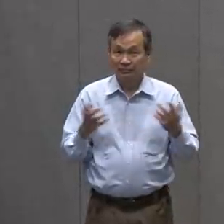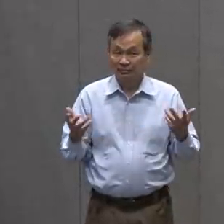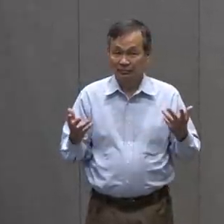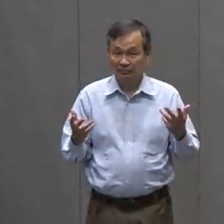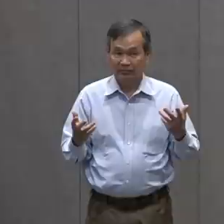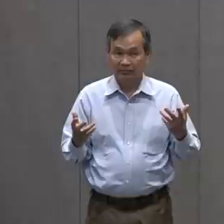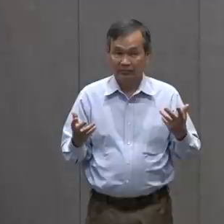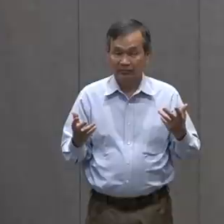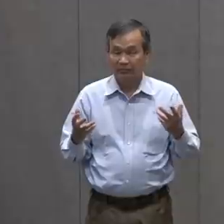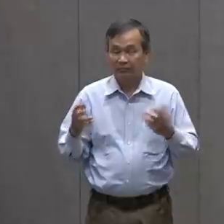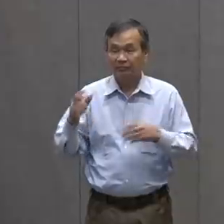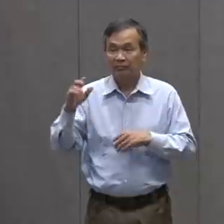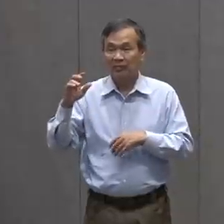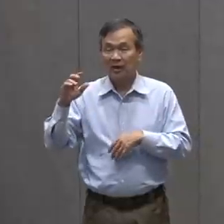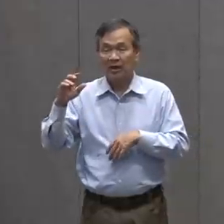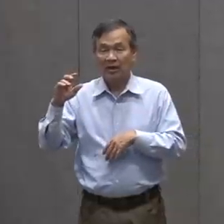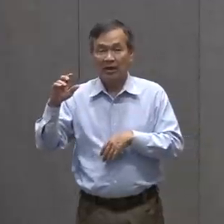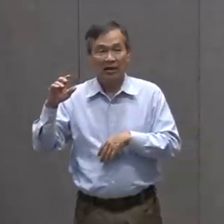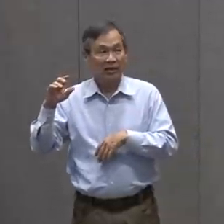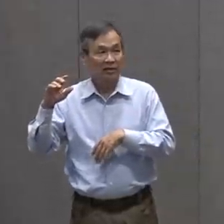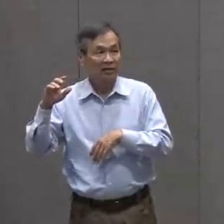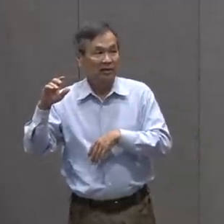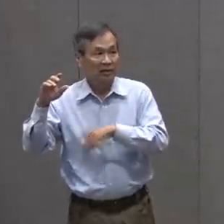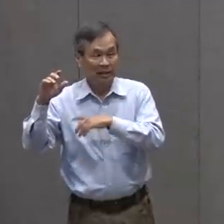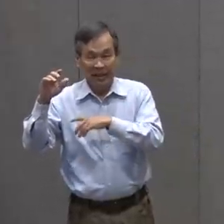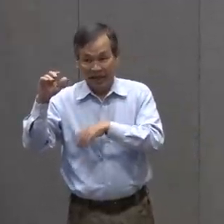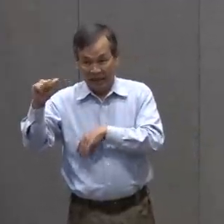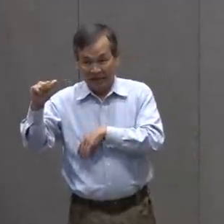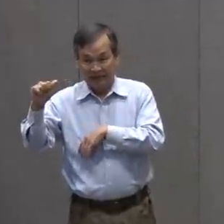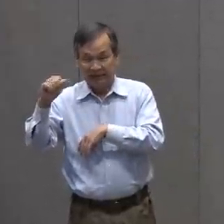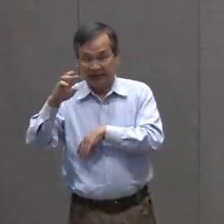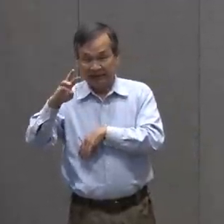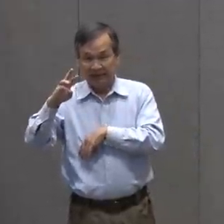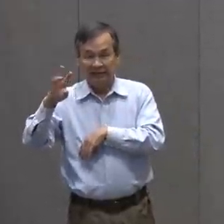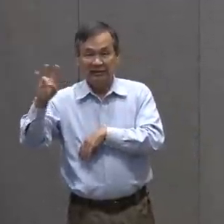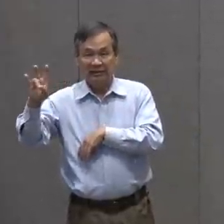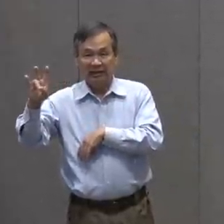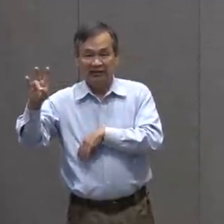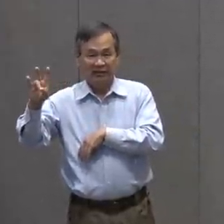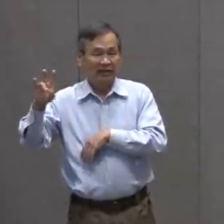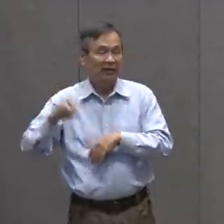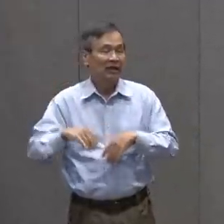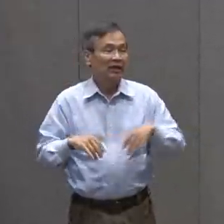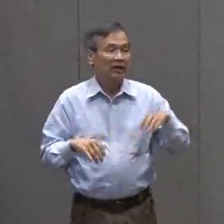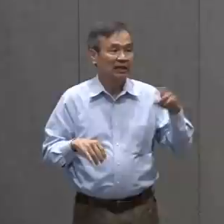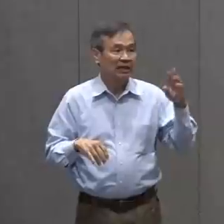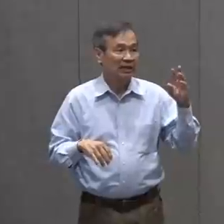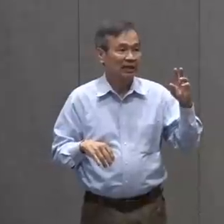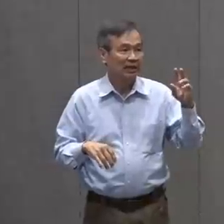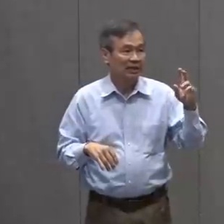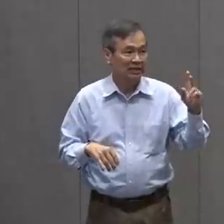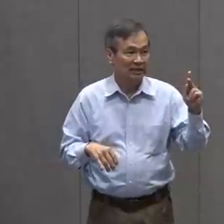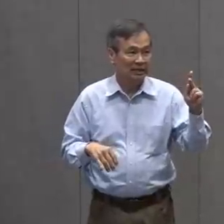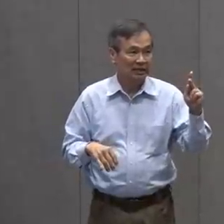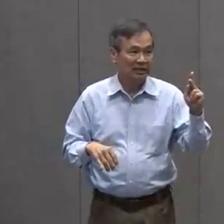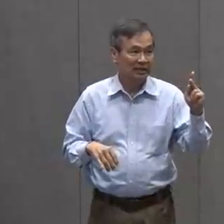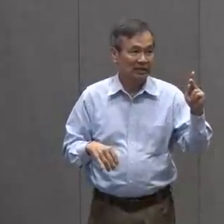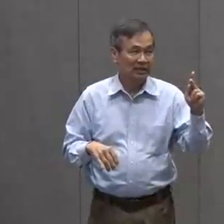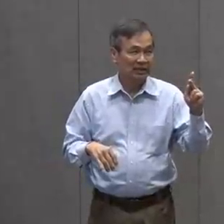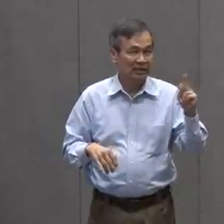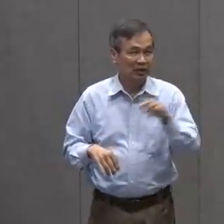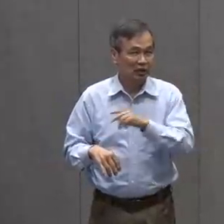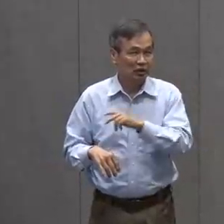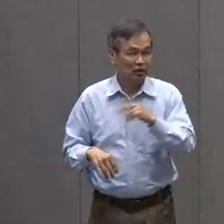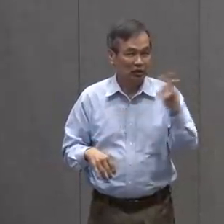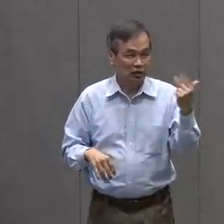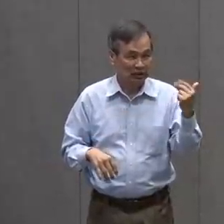I have an ace and a 6, so I have 7. I have a king and an ace, so a king is, wait, hold on, remind me, is a